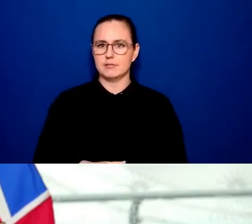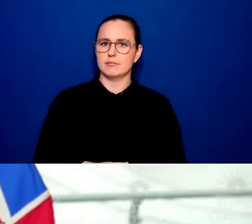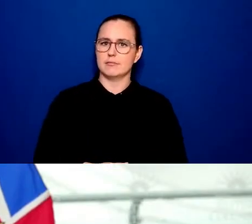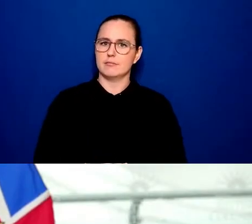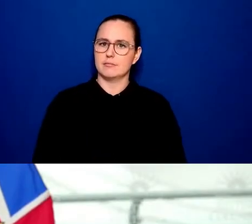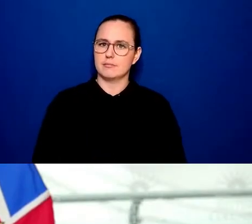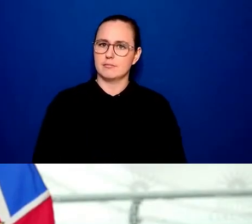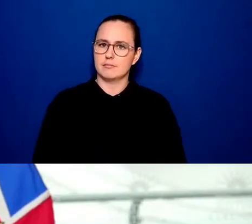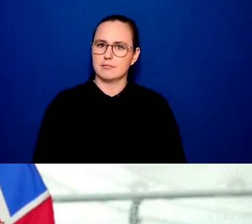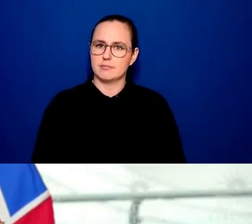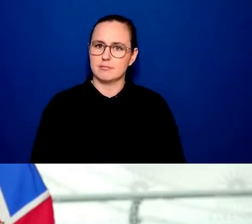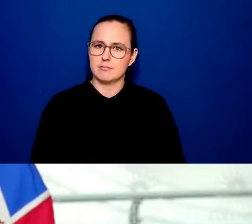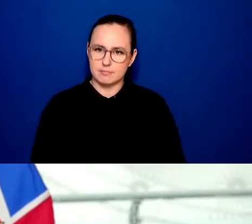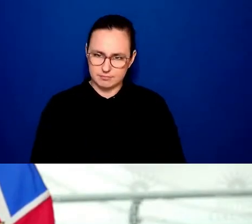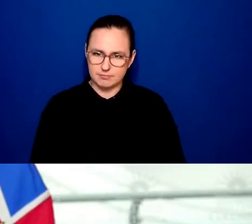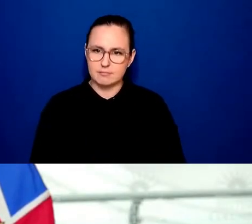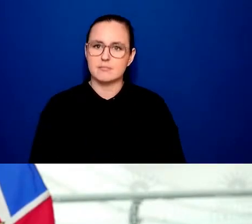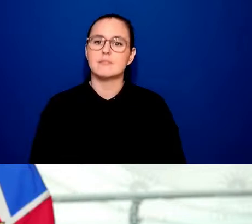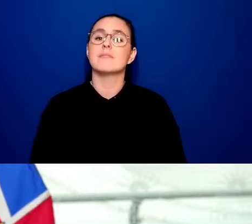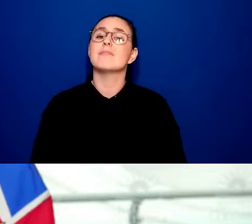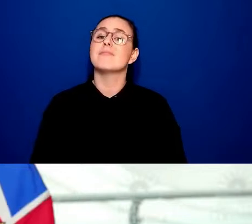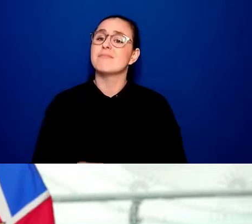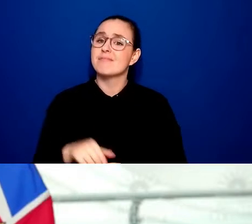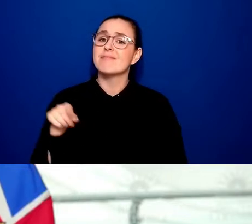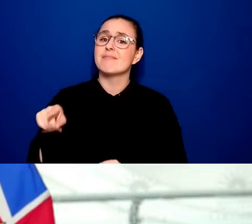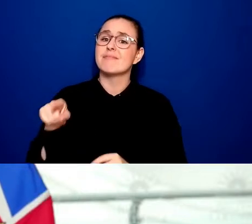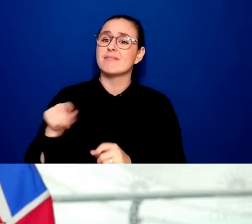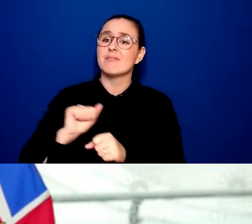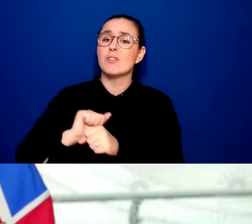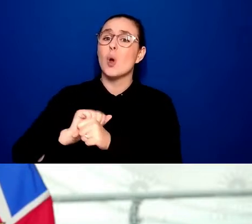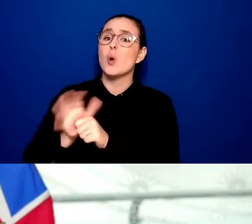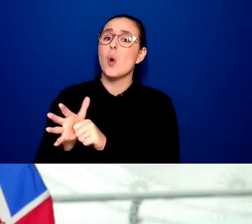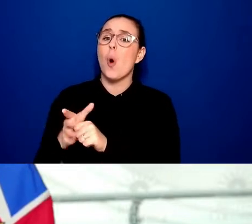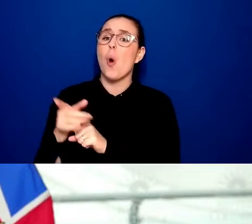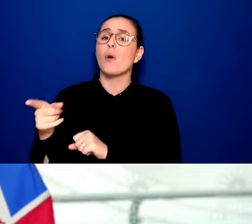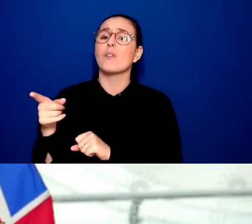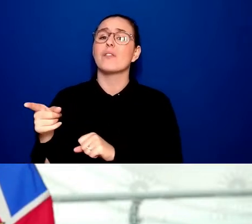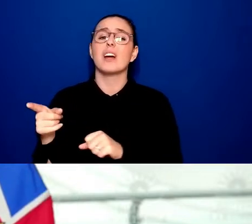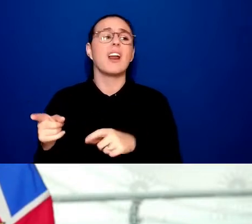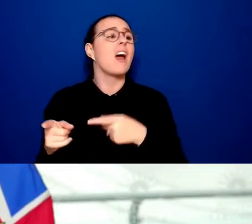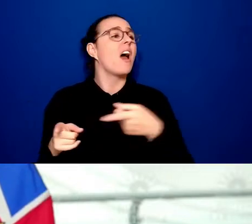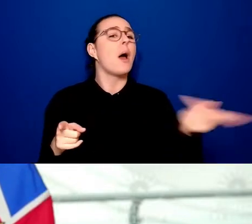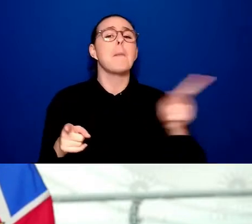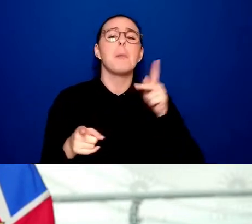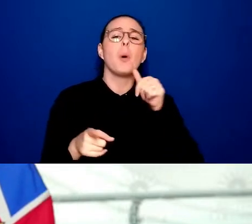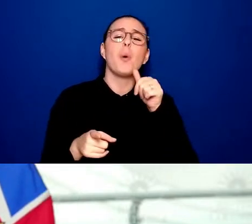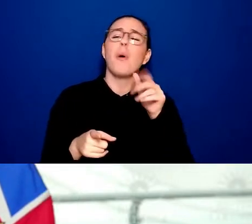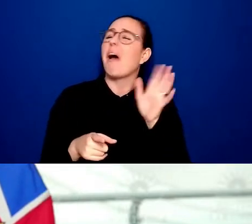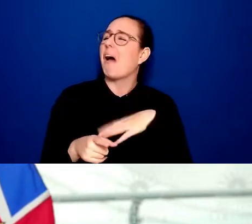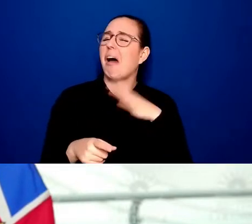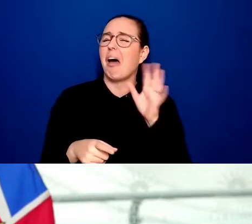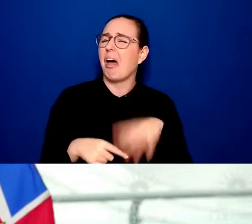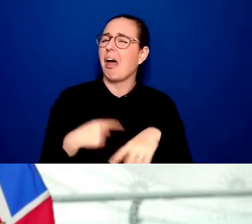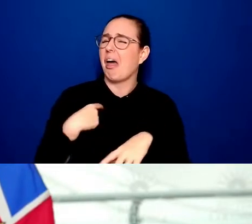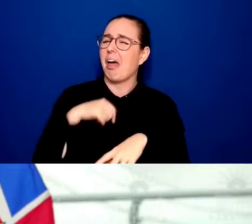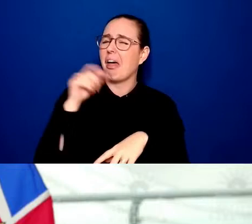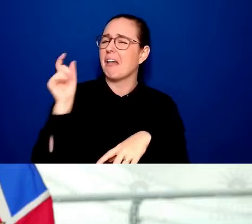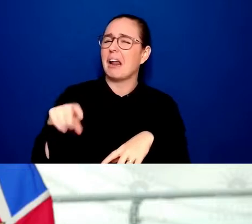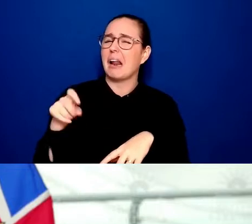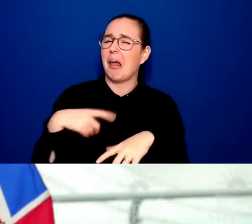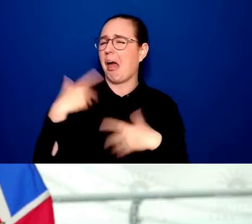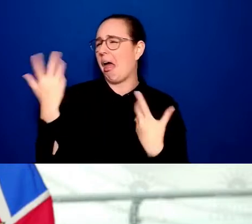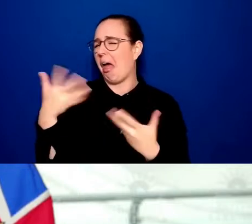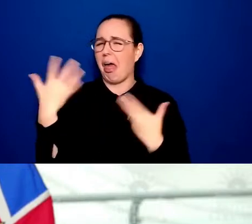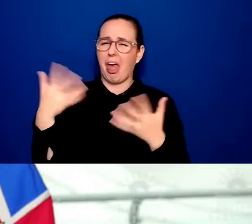the denials and envelops the disbelief of those who choose to stand in its way, unprotected by vaccine or use of COVID